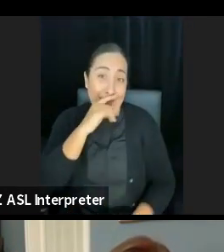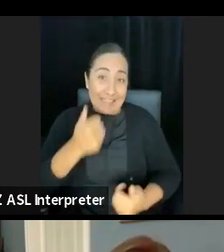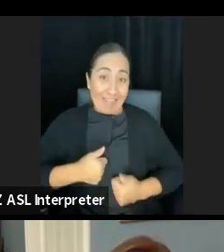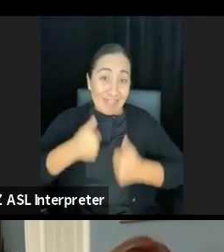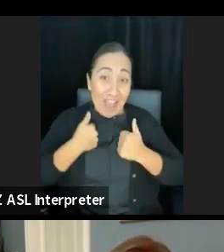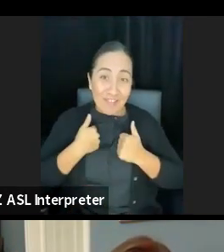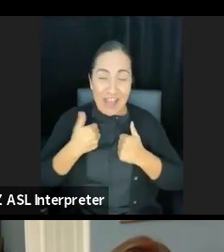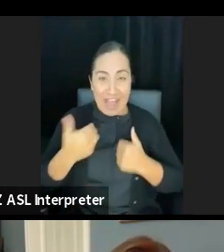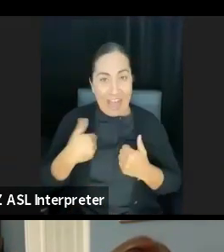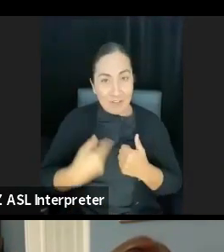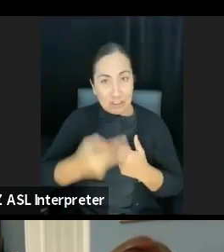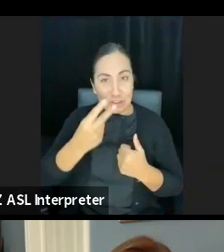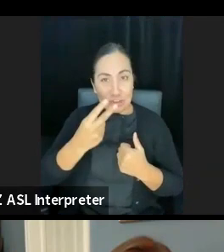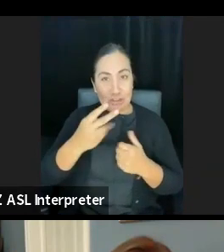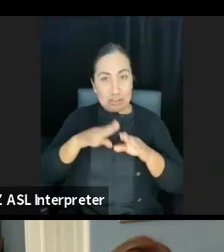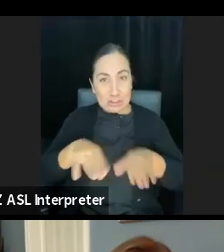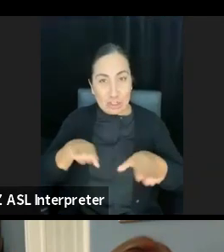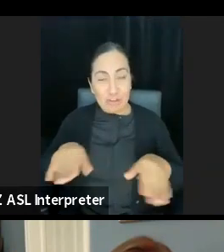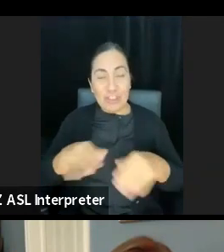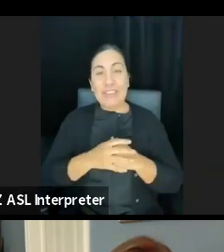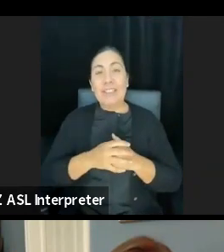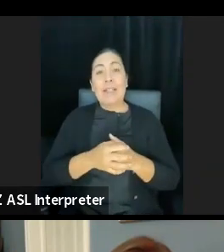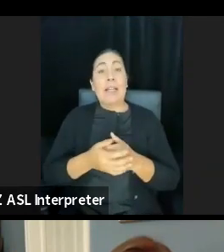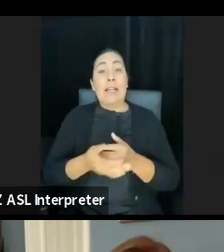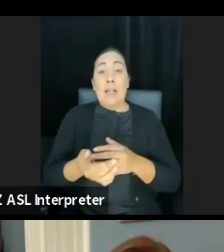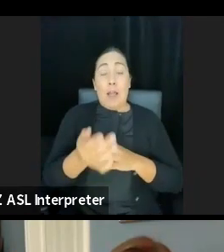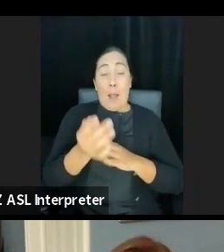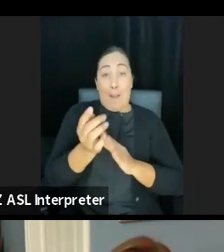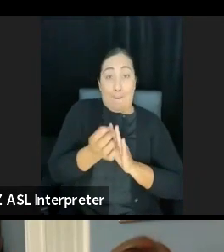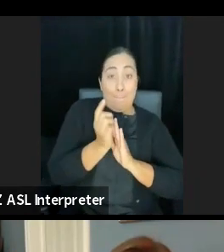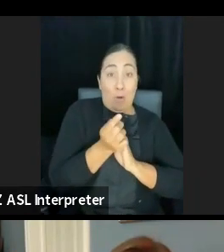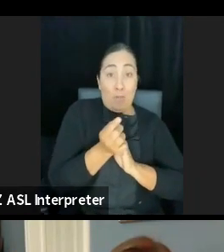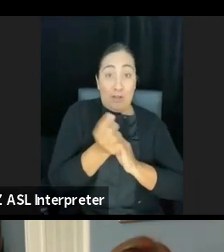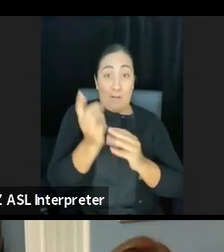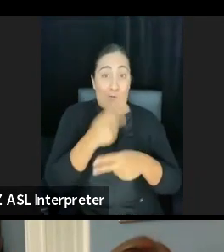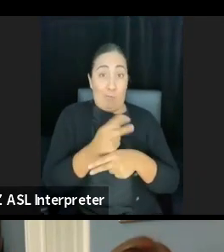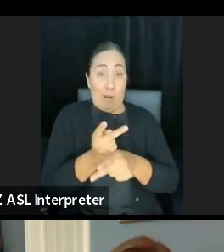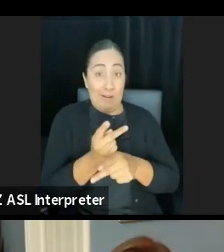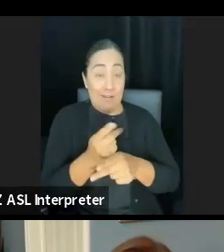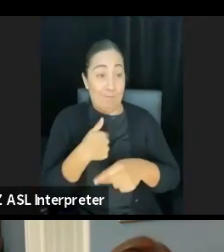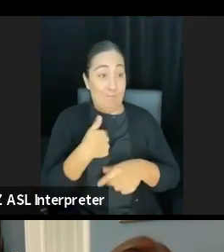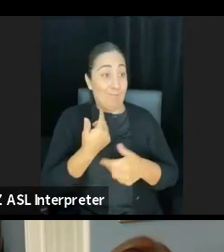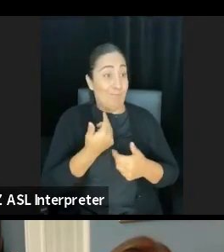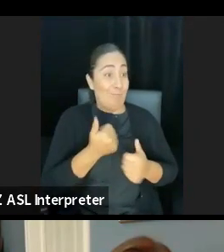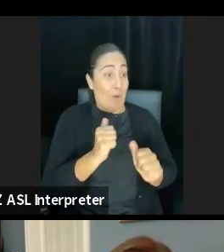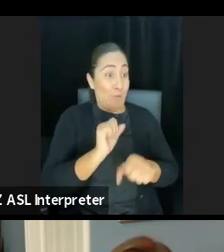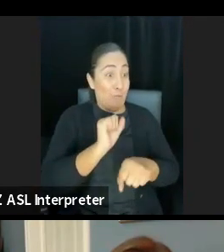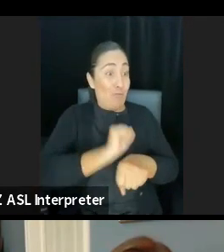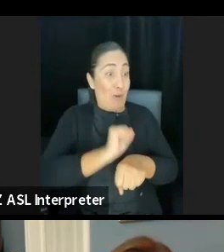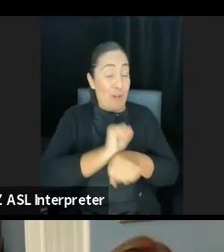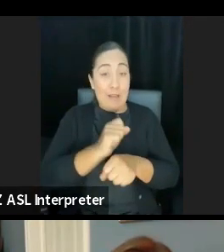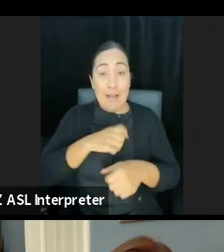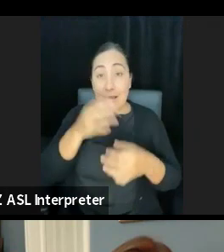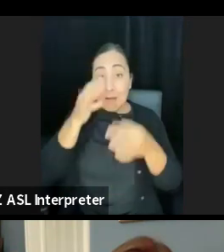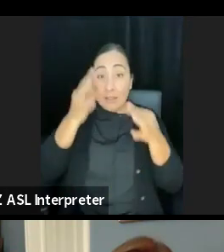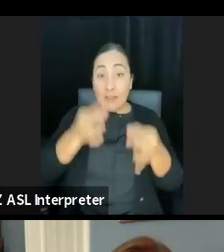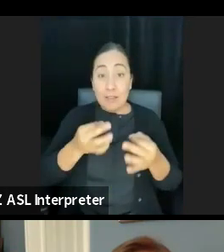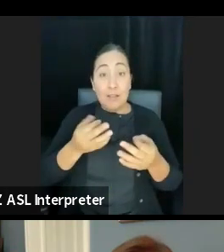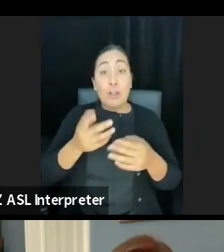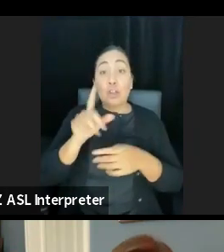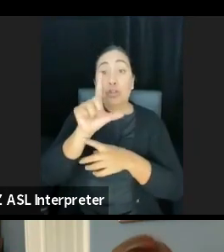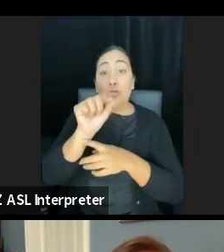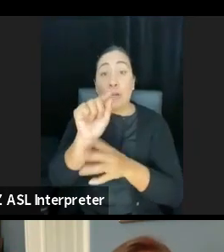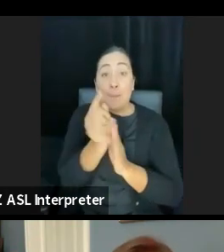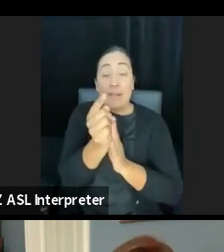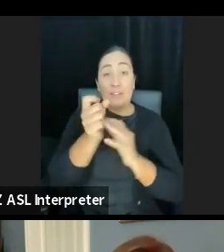And in a moment of productivity, when I was tempted to work, I decided to do 20 minutes of stretching